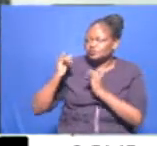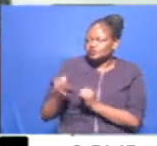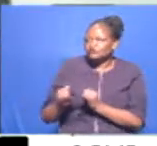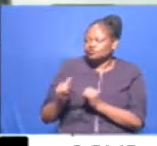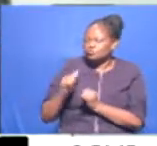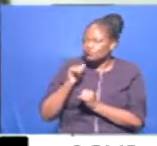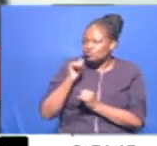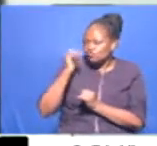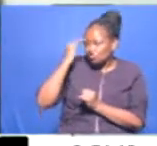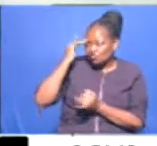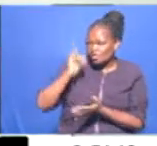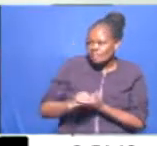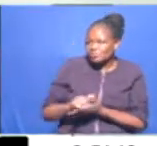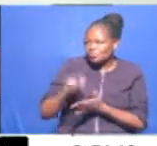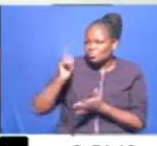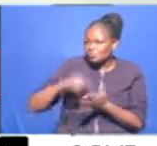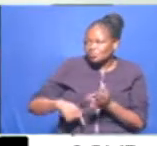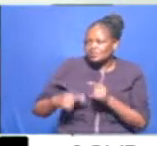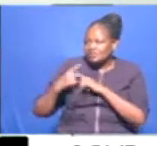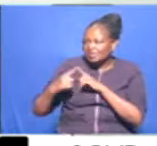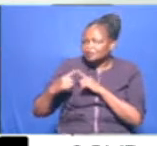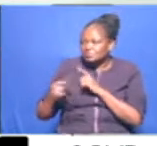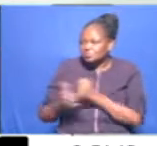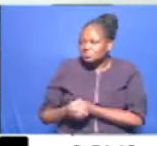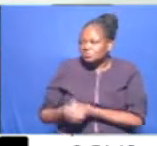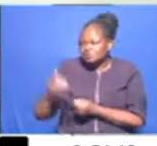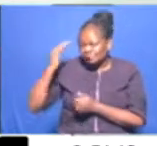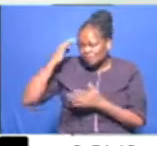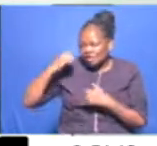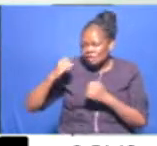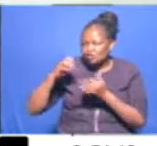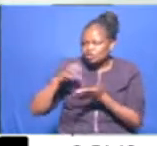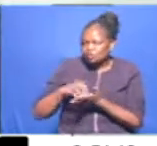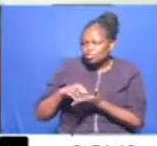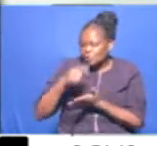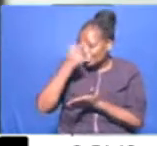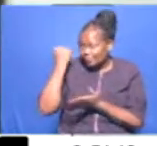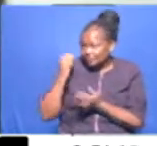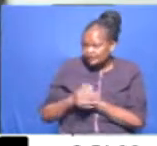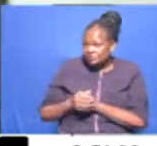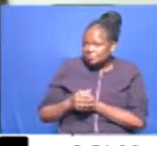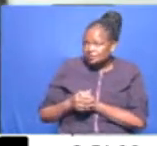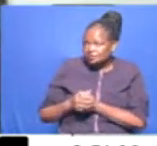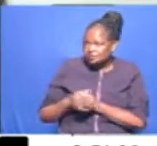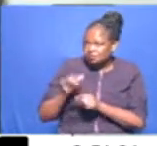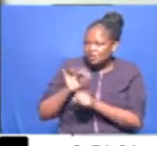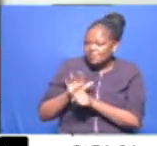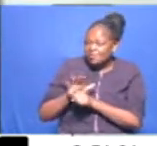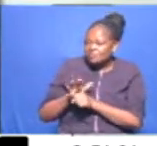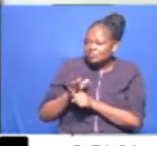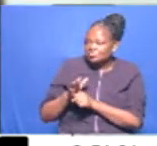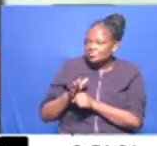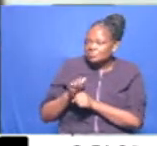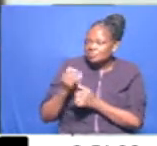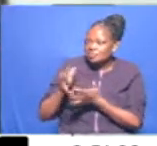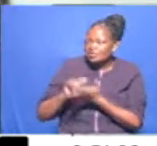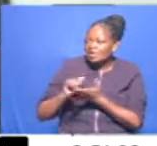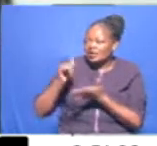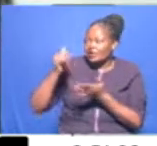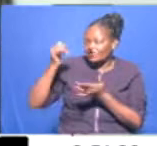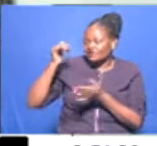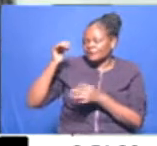know that actually what they are going through is a mental health situation, because there are so many factors that affect why